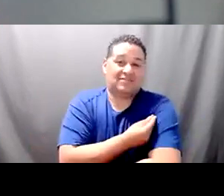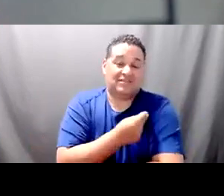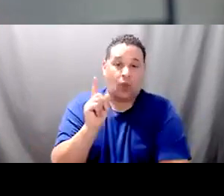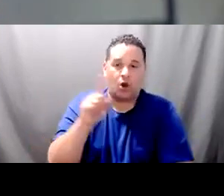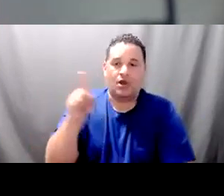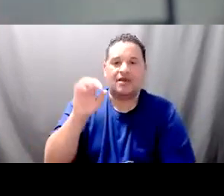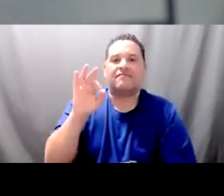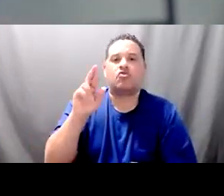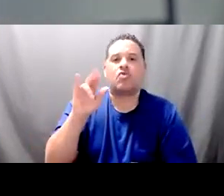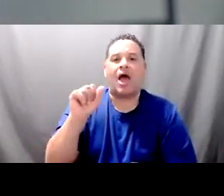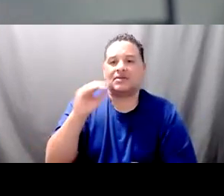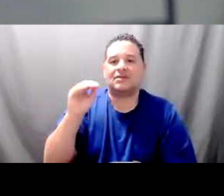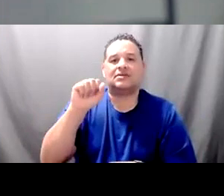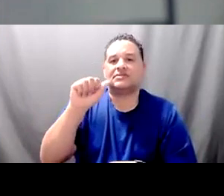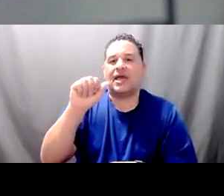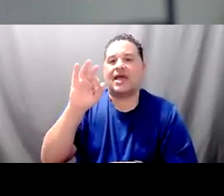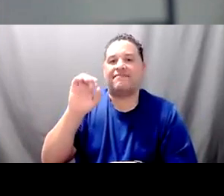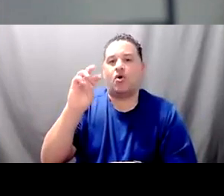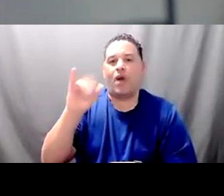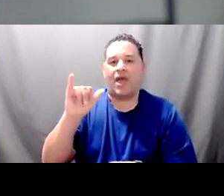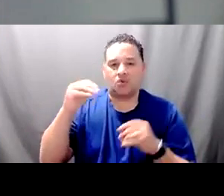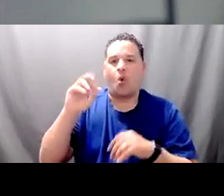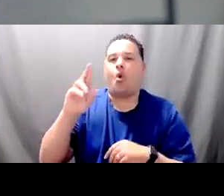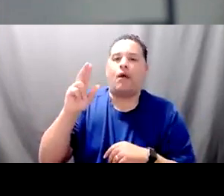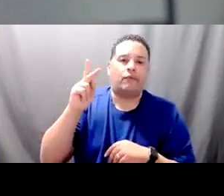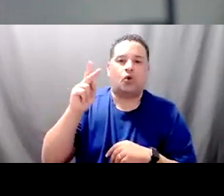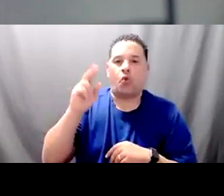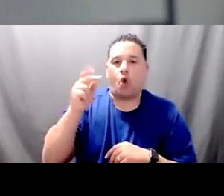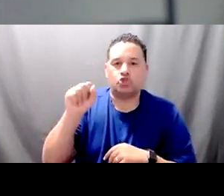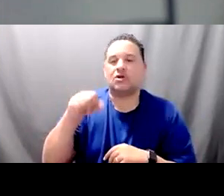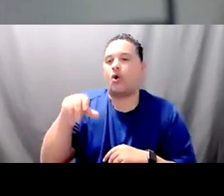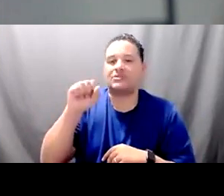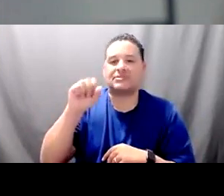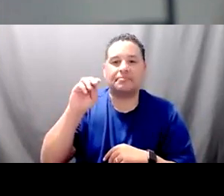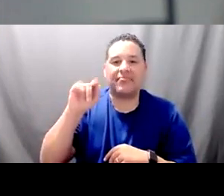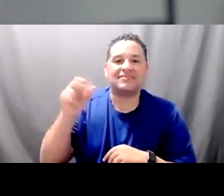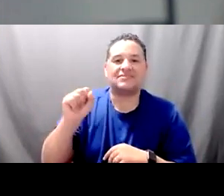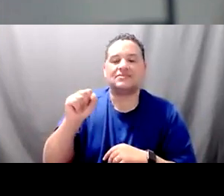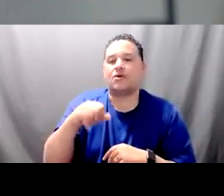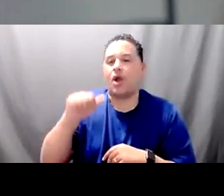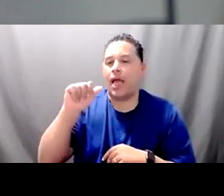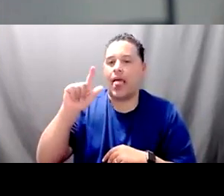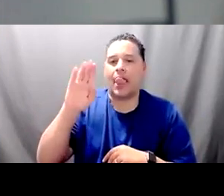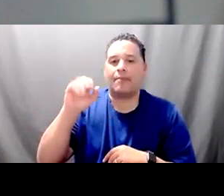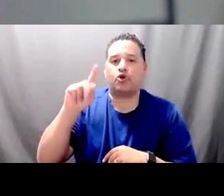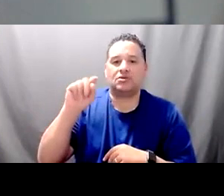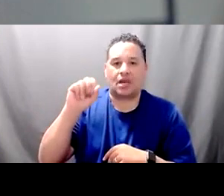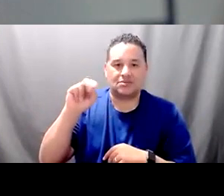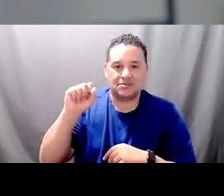and Safeway stores, or Kroger or Smith's or Albertsons, because company